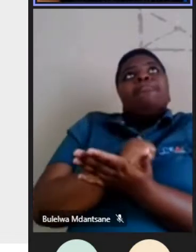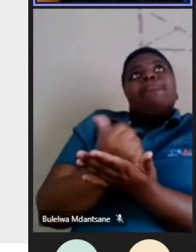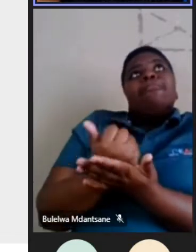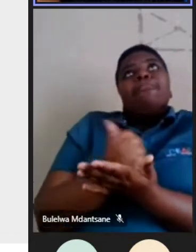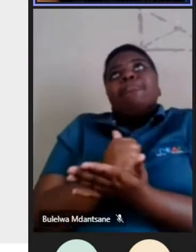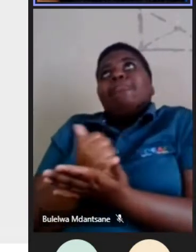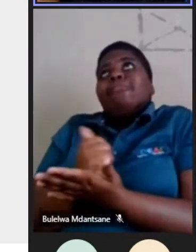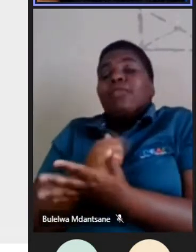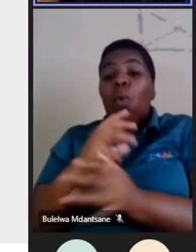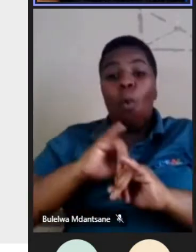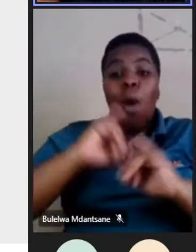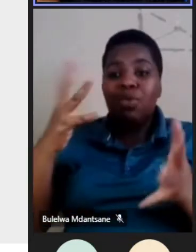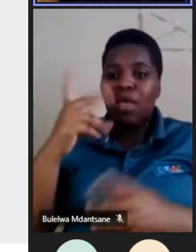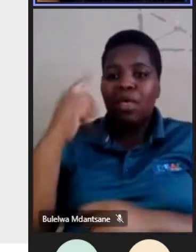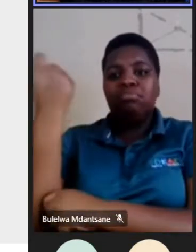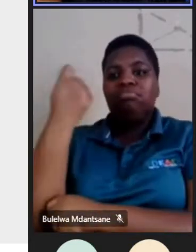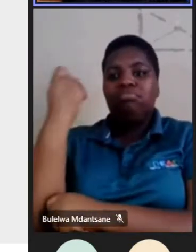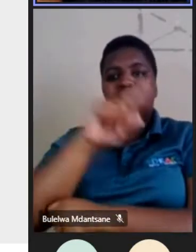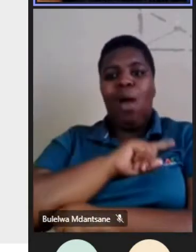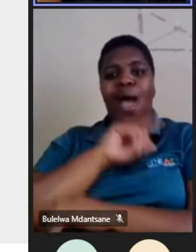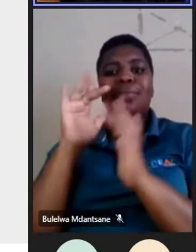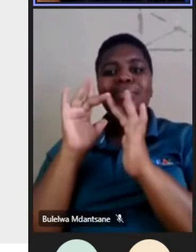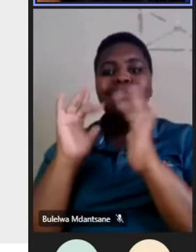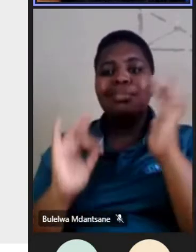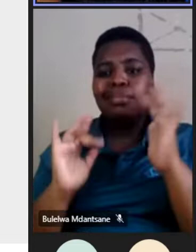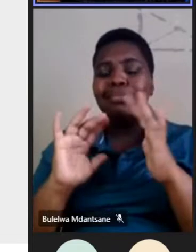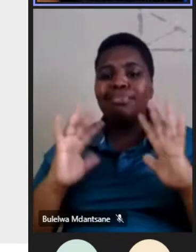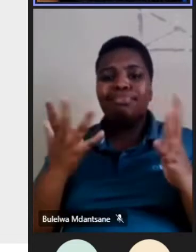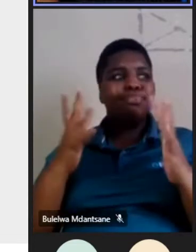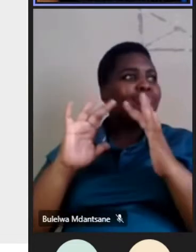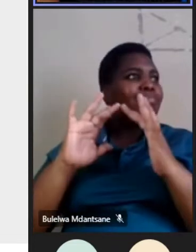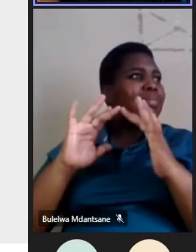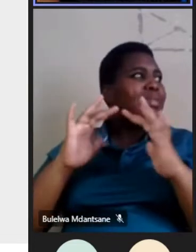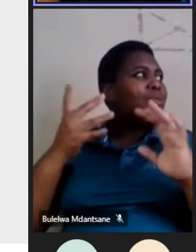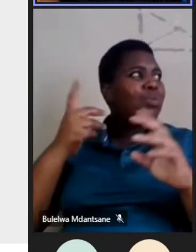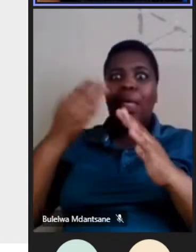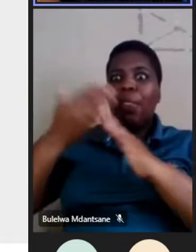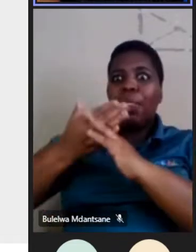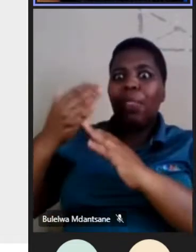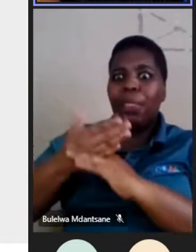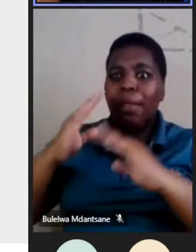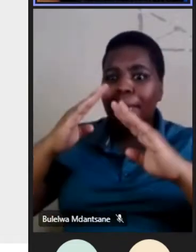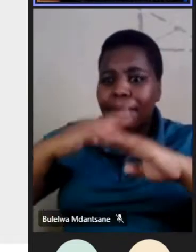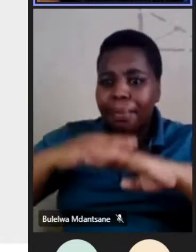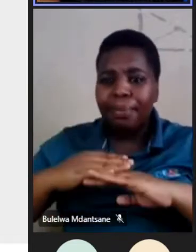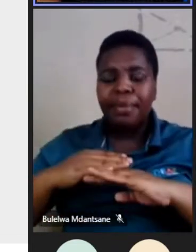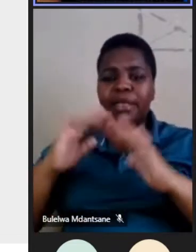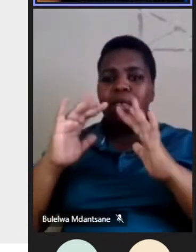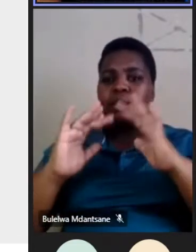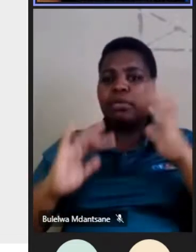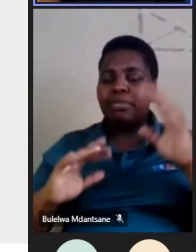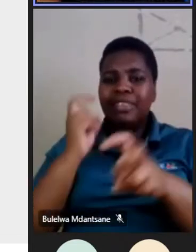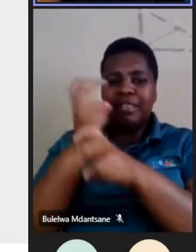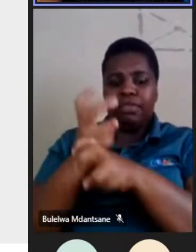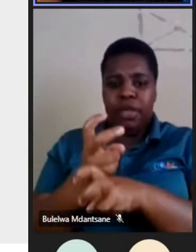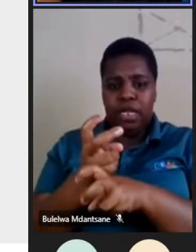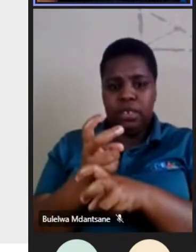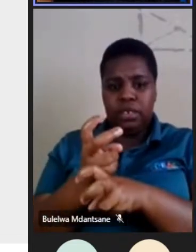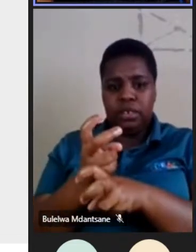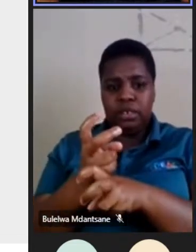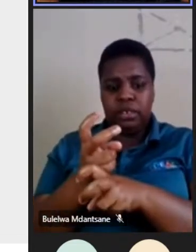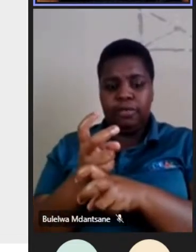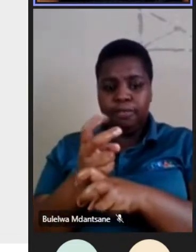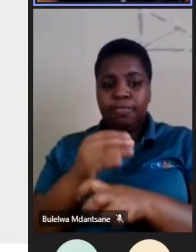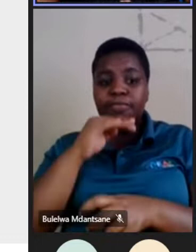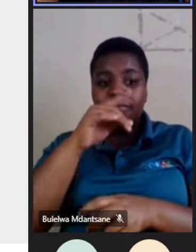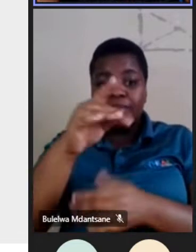areas. But on top of that, it's because they are women, they also experienced a double or